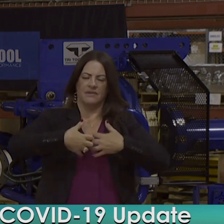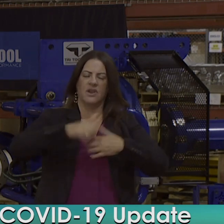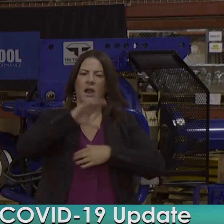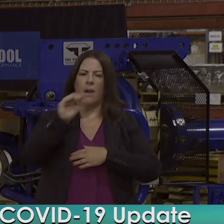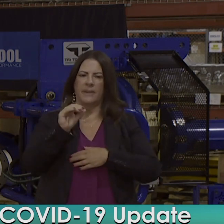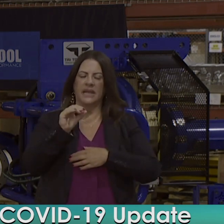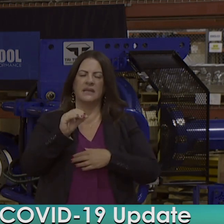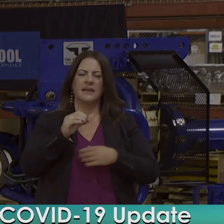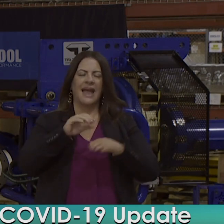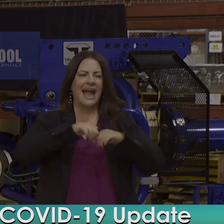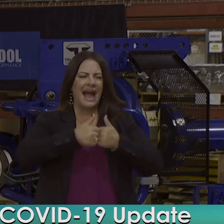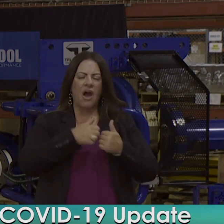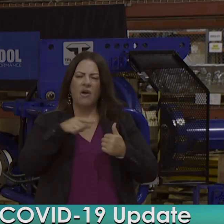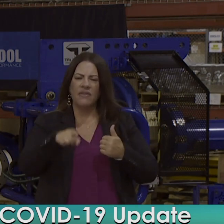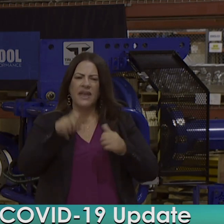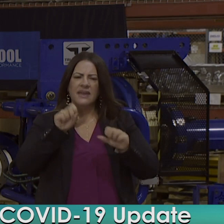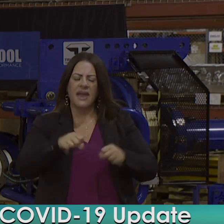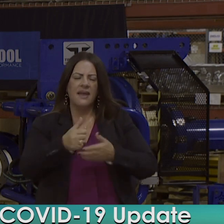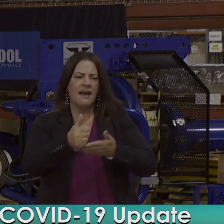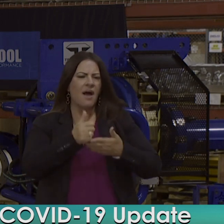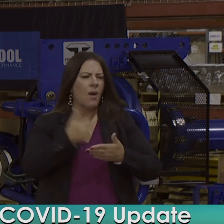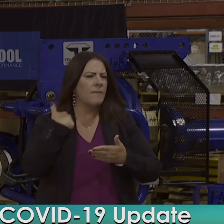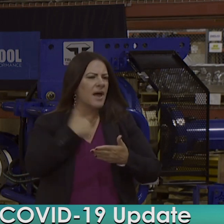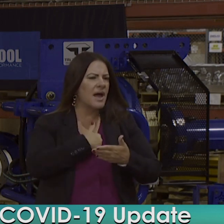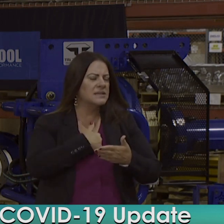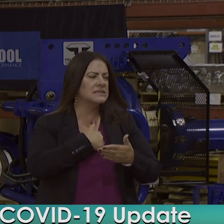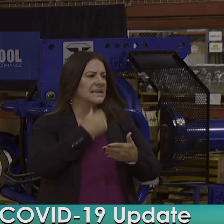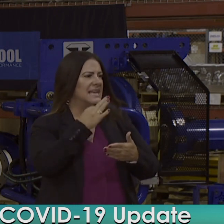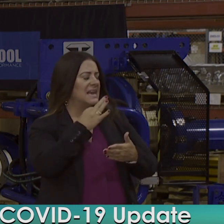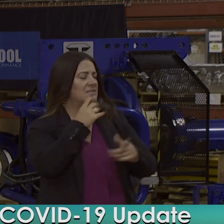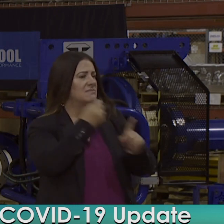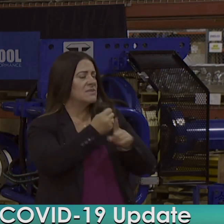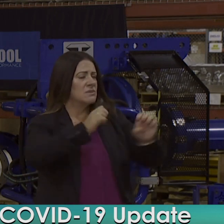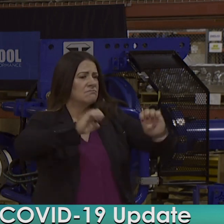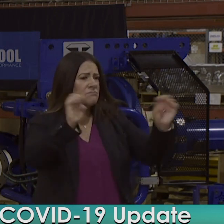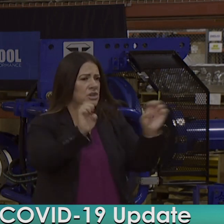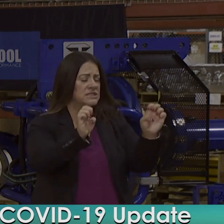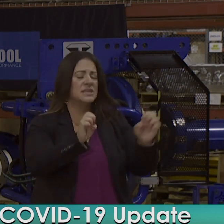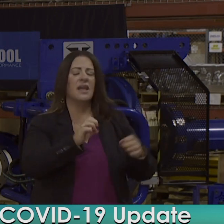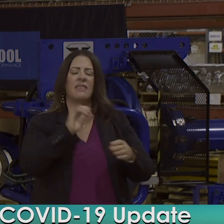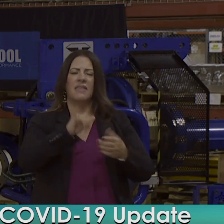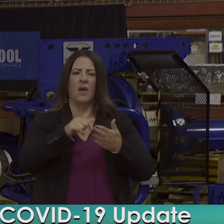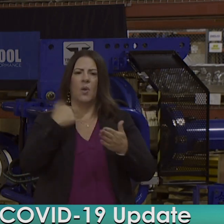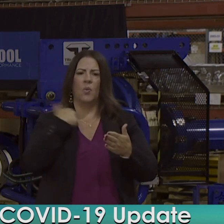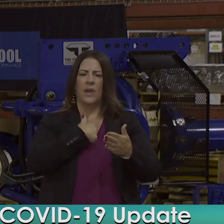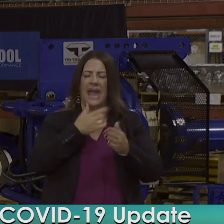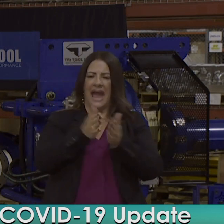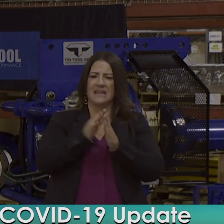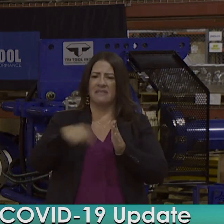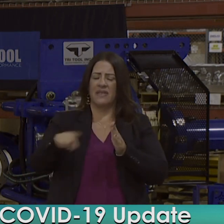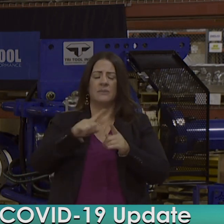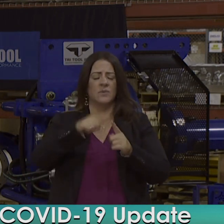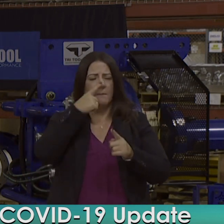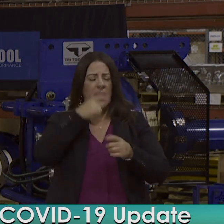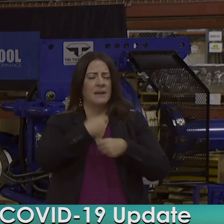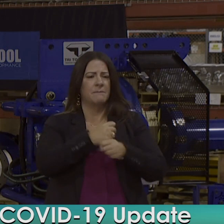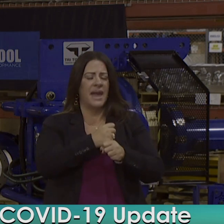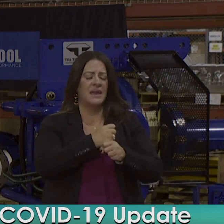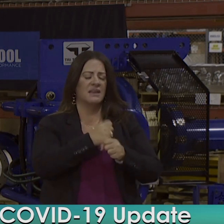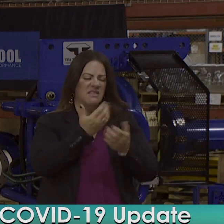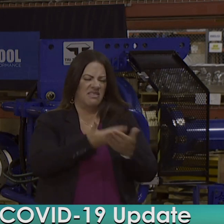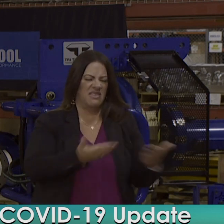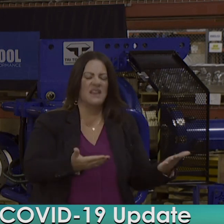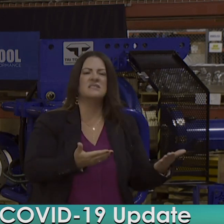retool their assembly lines potentially to help meet the needs of these critical products, particularly 8